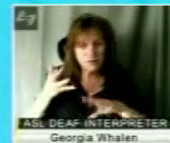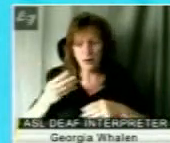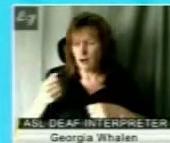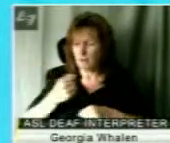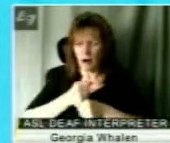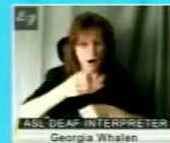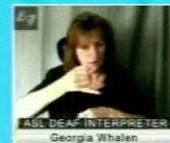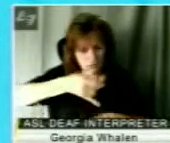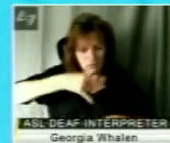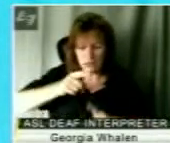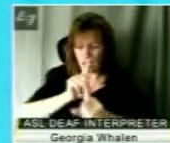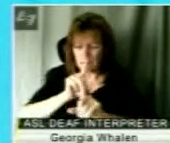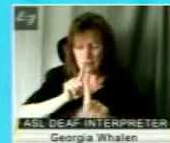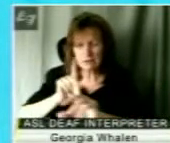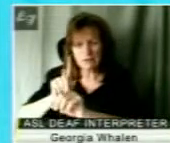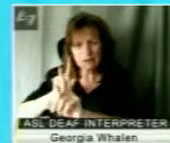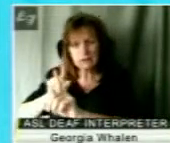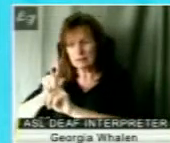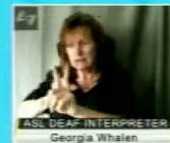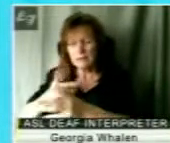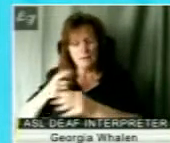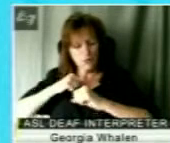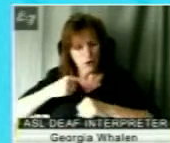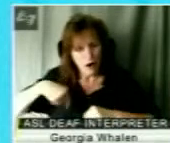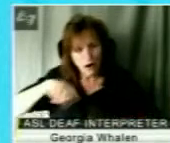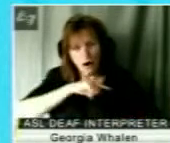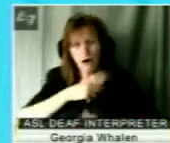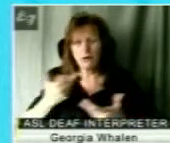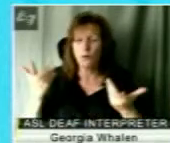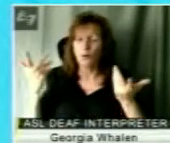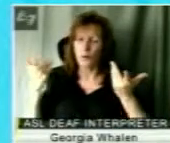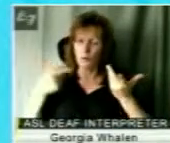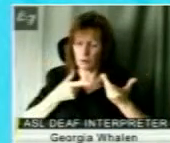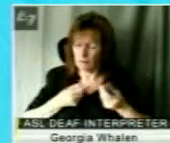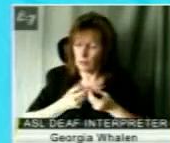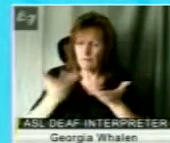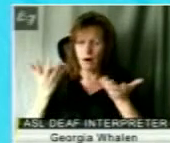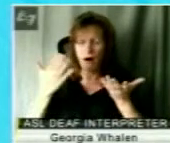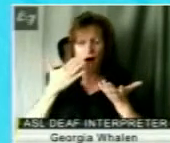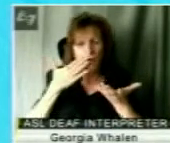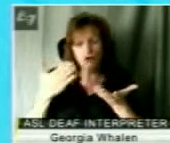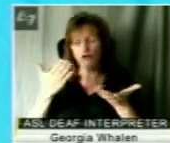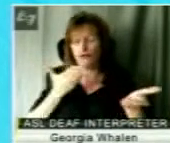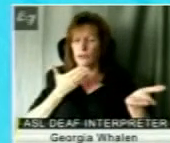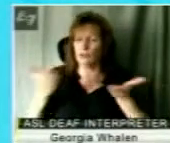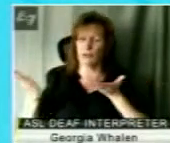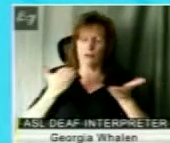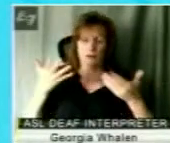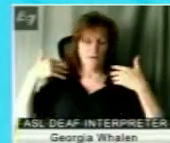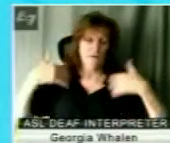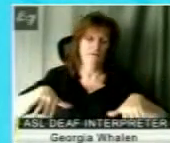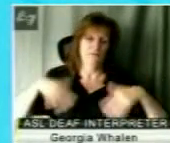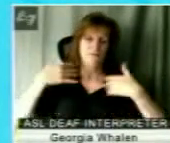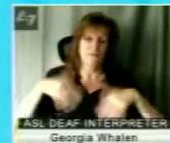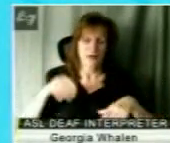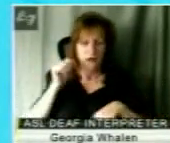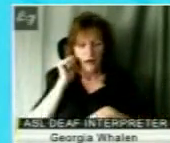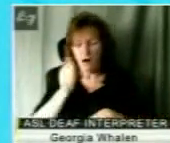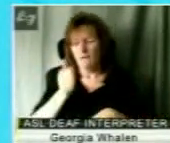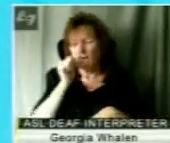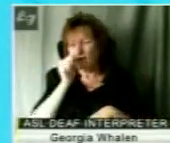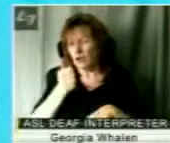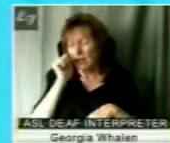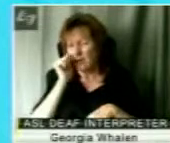and of their customers and still being able to supply us with the things that keep us going on a day-to-day basis in our entire